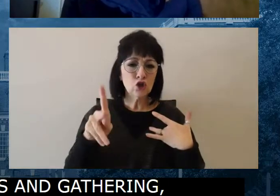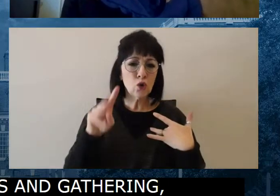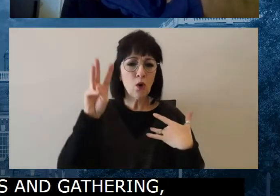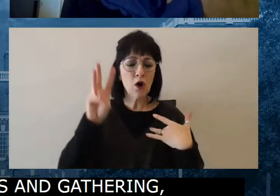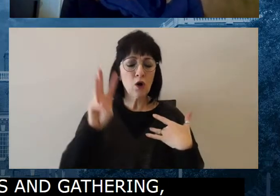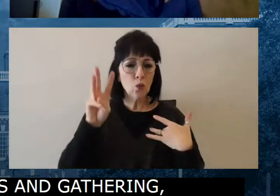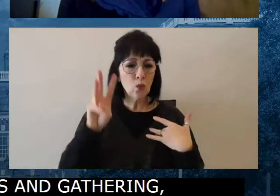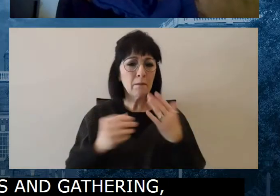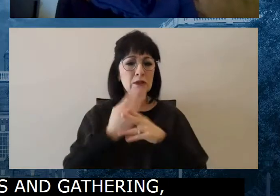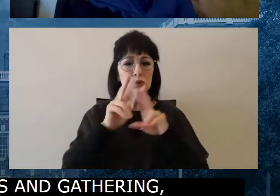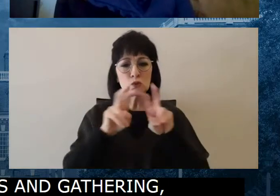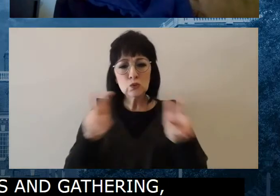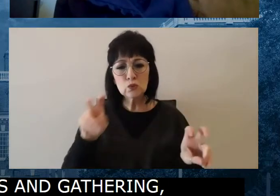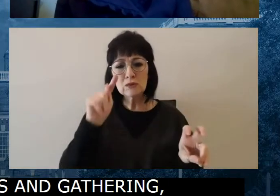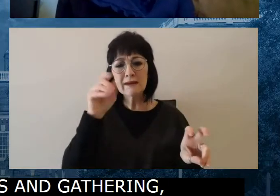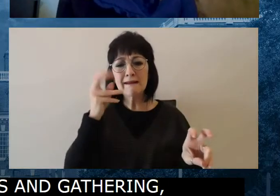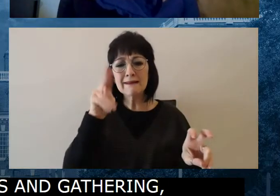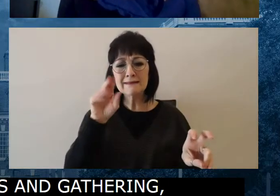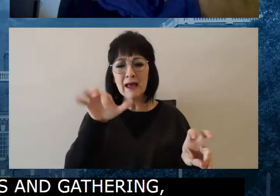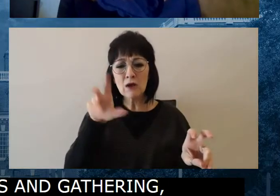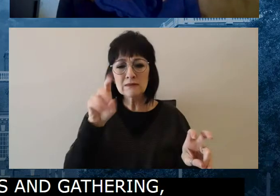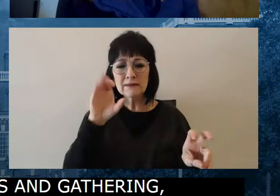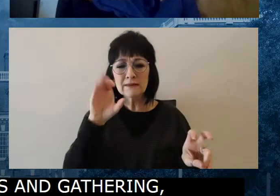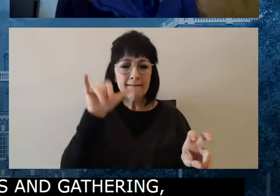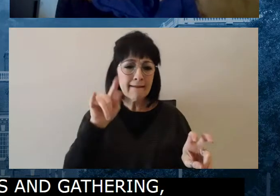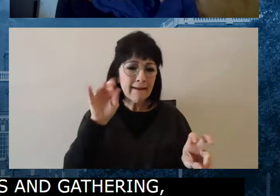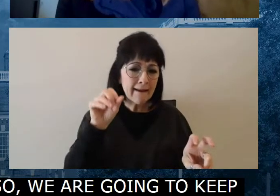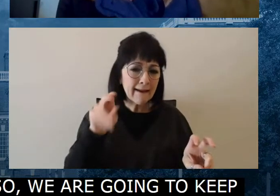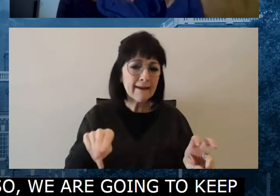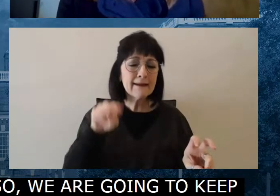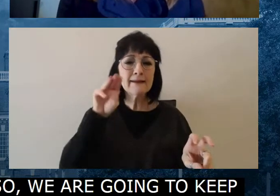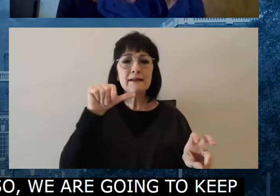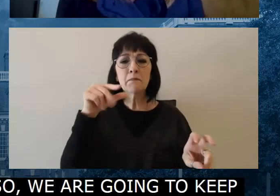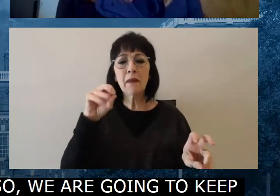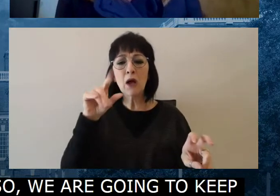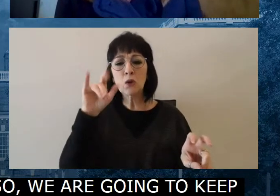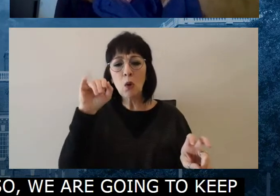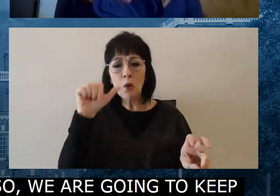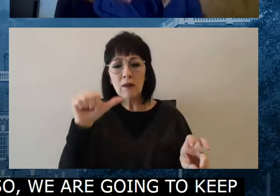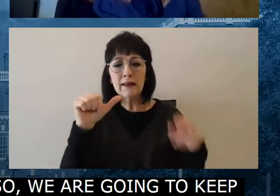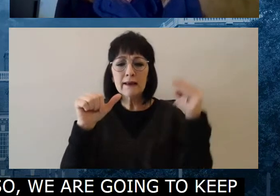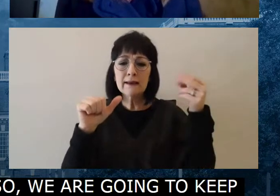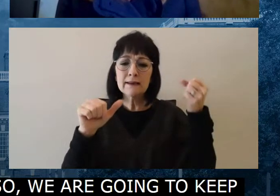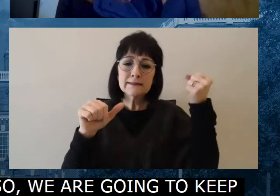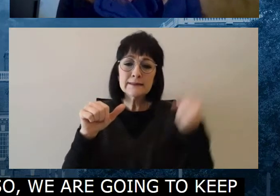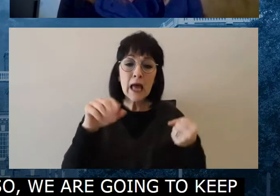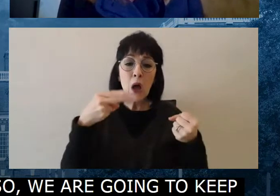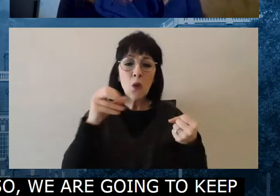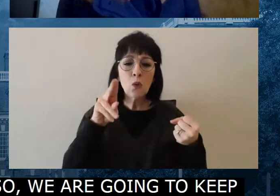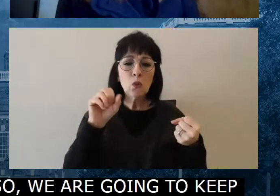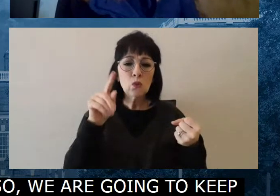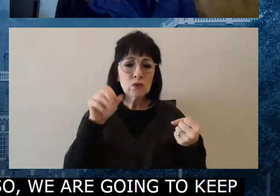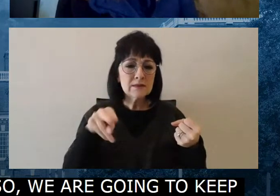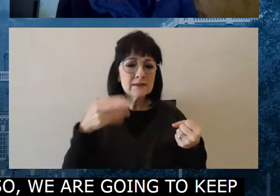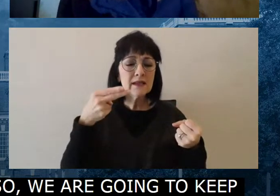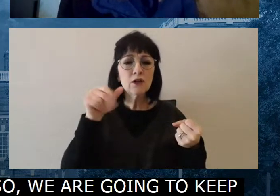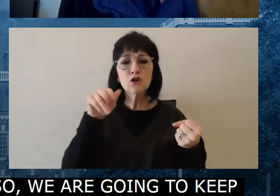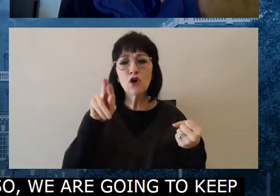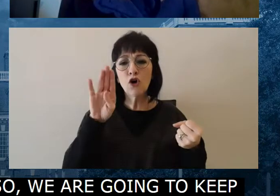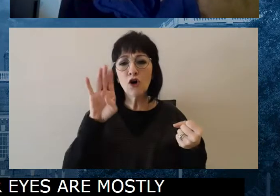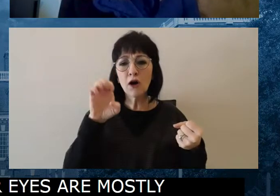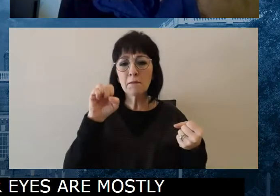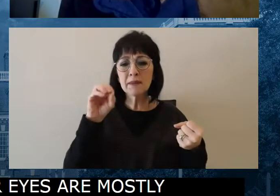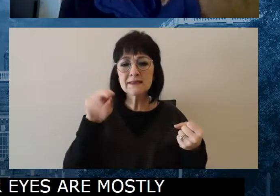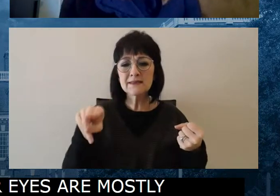those areas, but our eyes are mostly focused right now on this spike that we're seeing in the Newark University